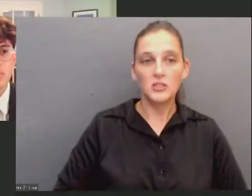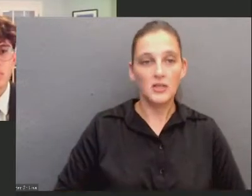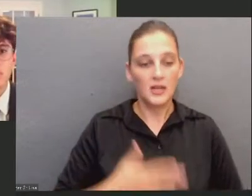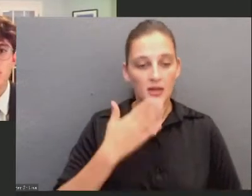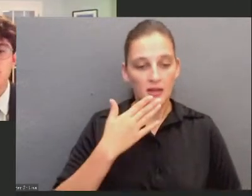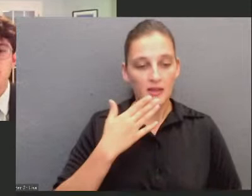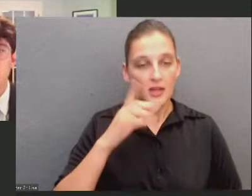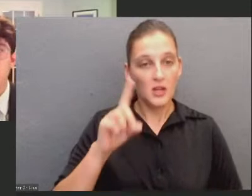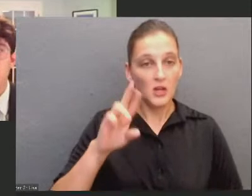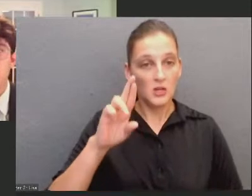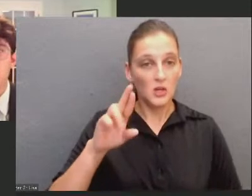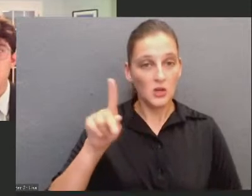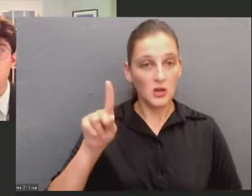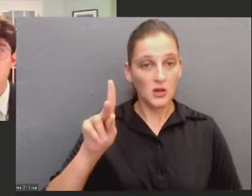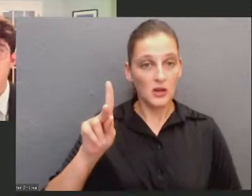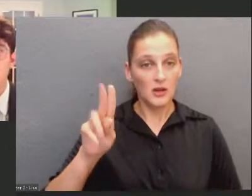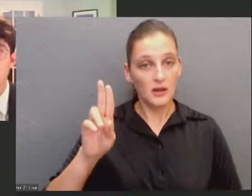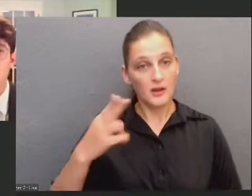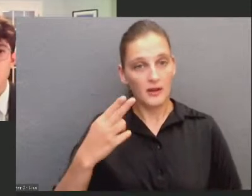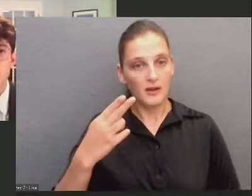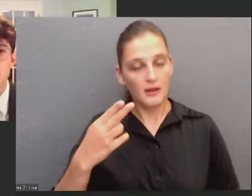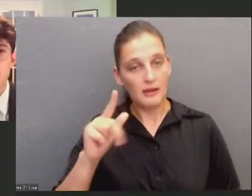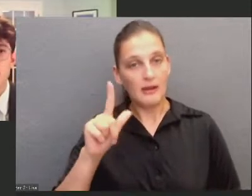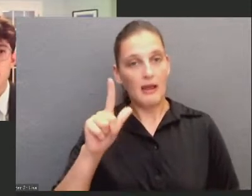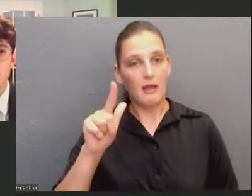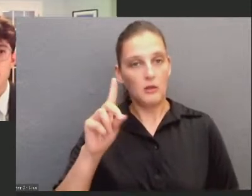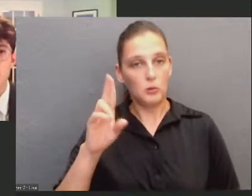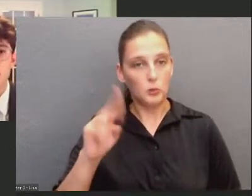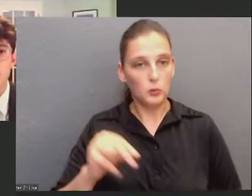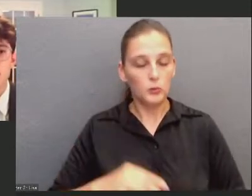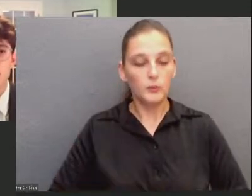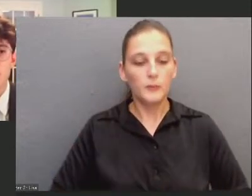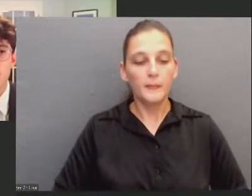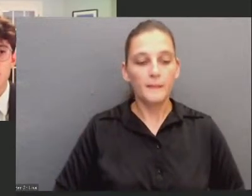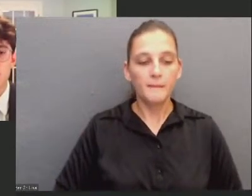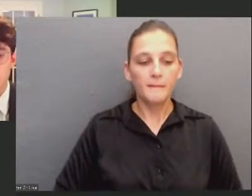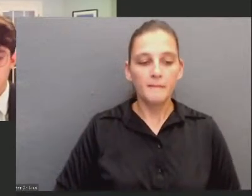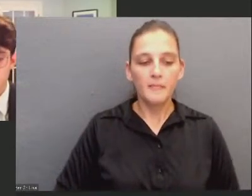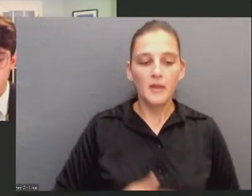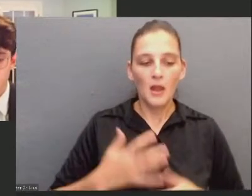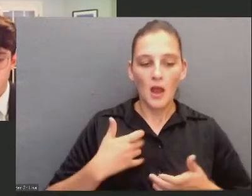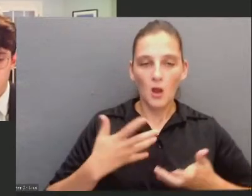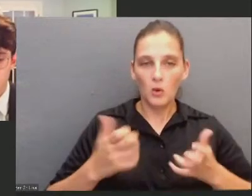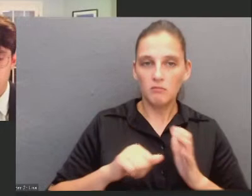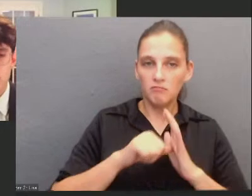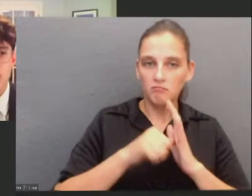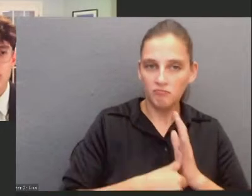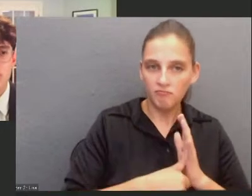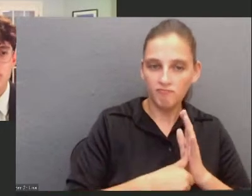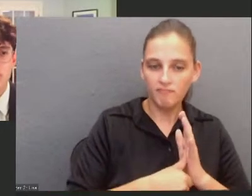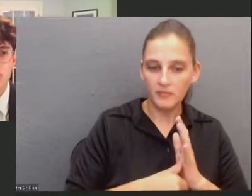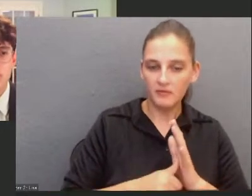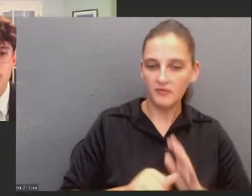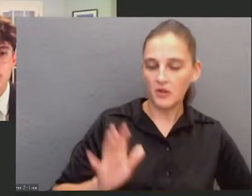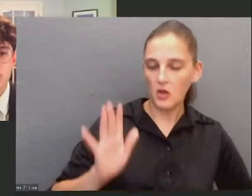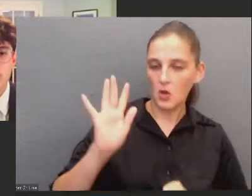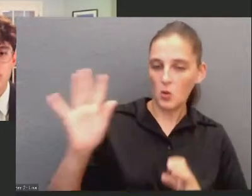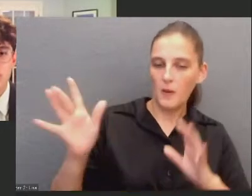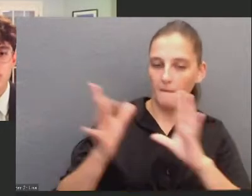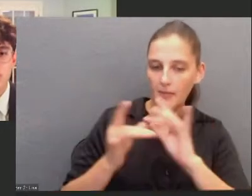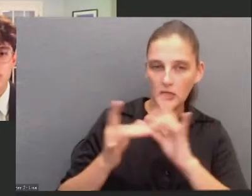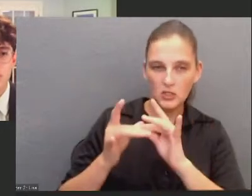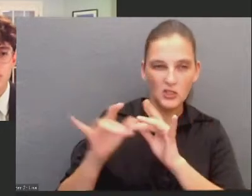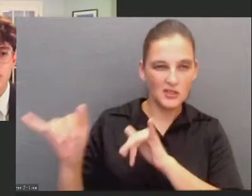Khaldun. I want to both underscore and amplify your message as well as the comments made by Dr.